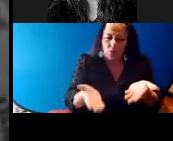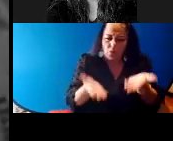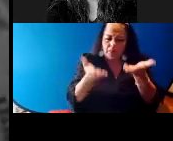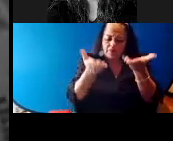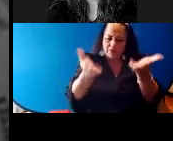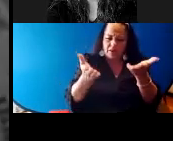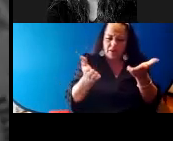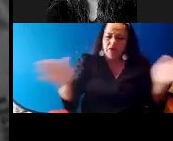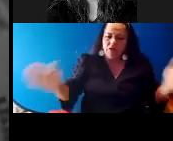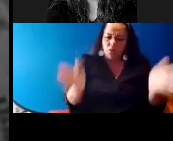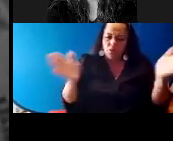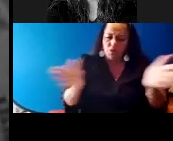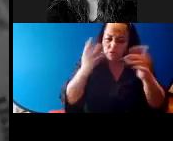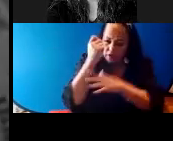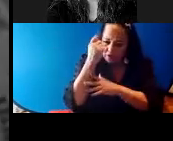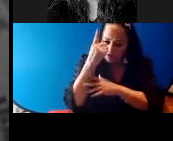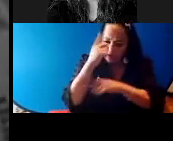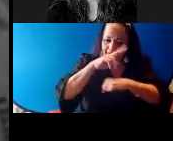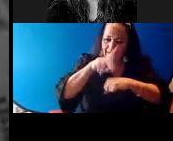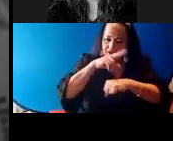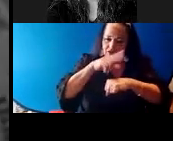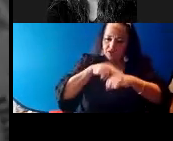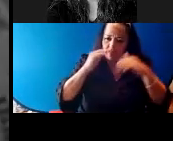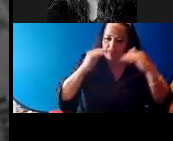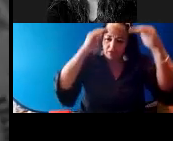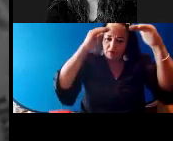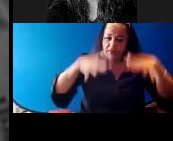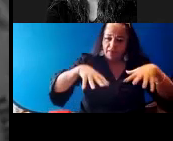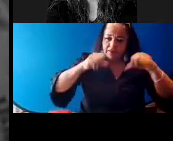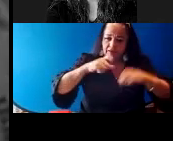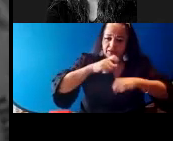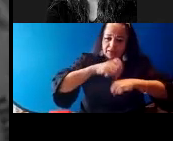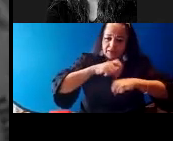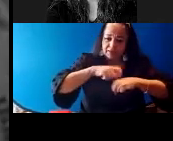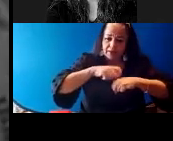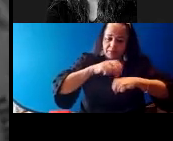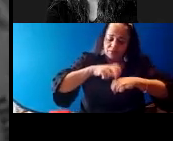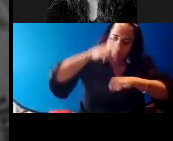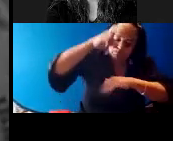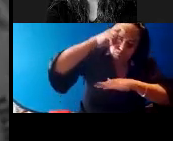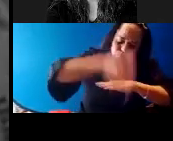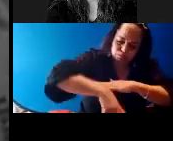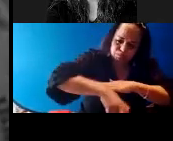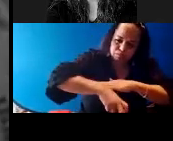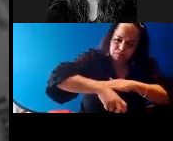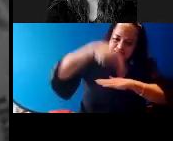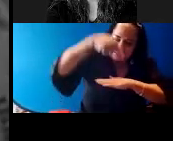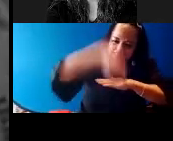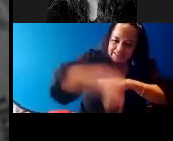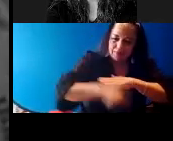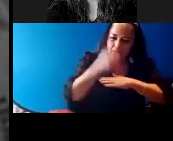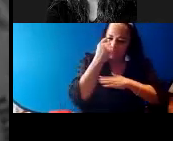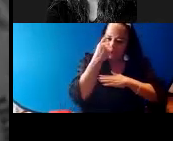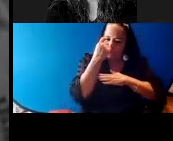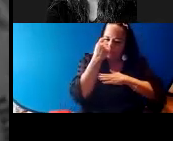folks to understand this on a national level, but also take the time to really dive deeply into a hyper-local understanding, like